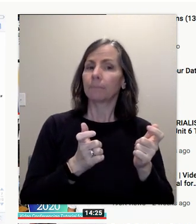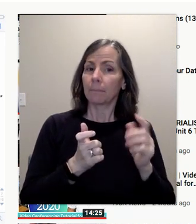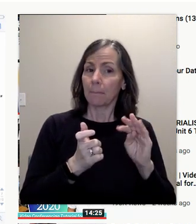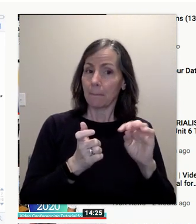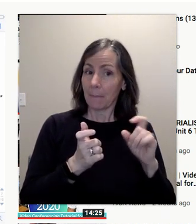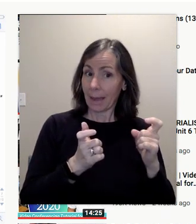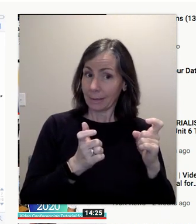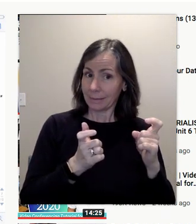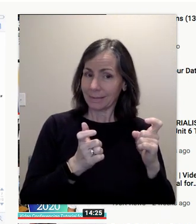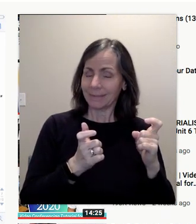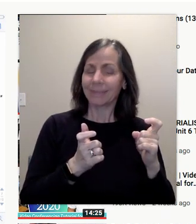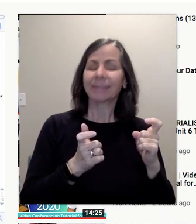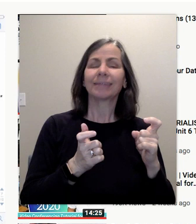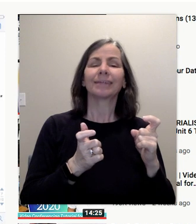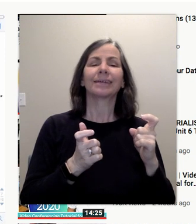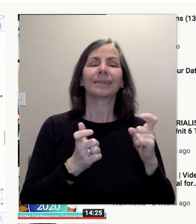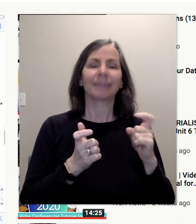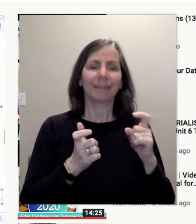maximum.